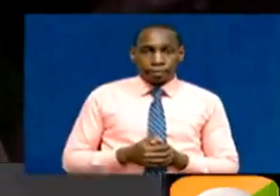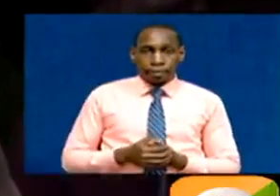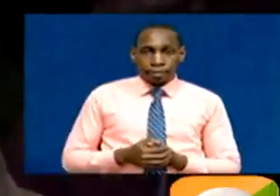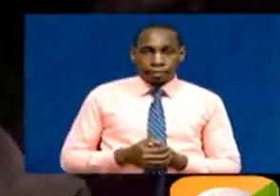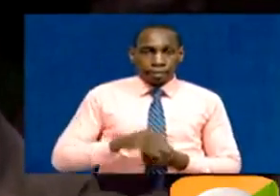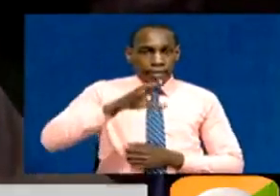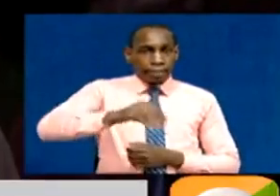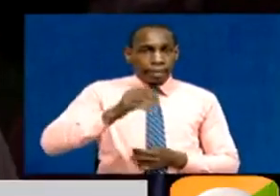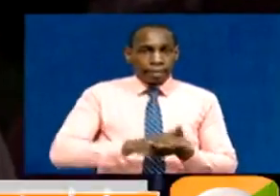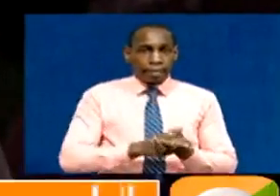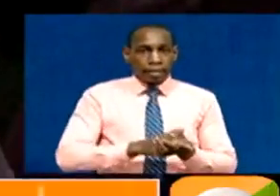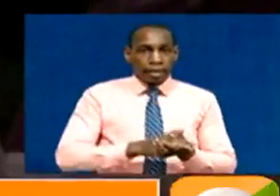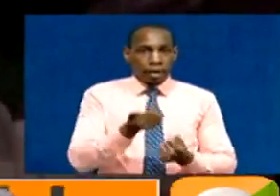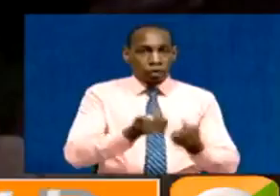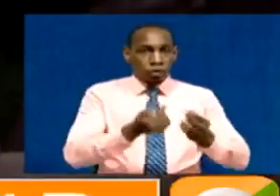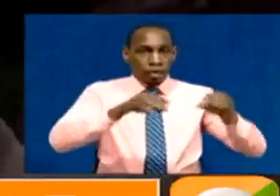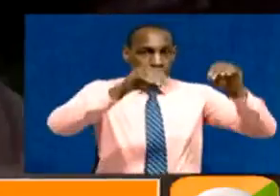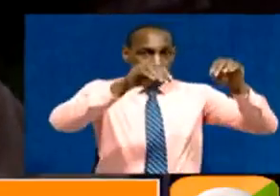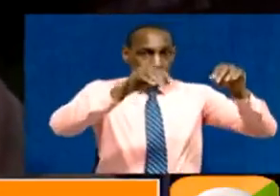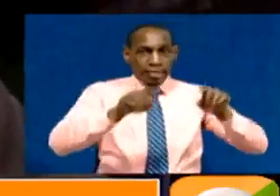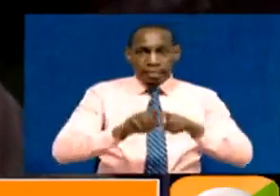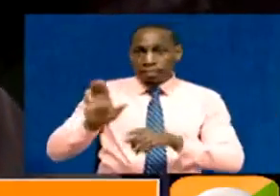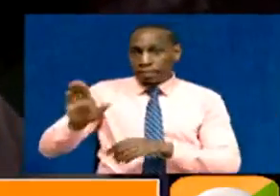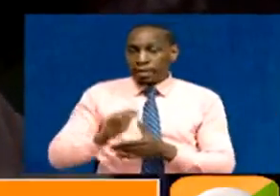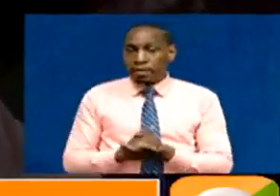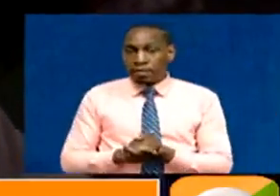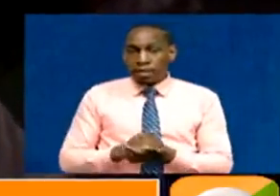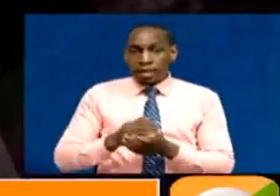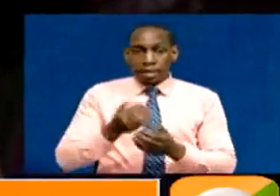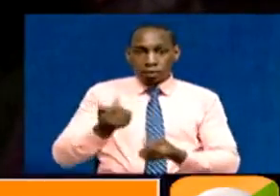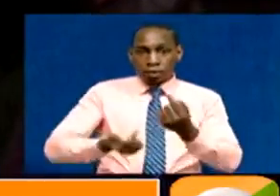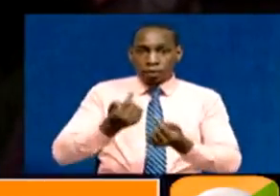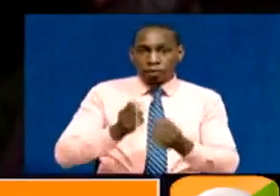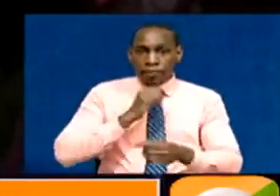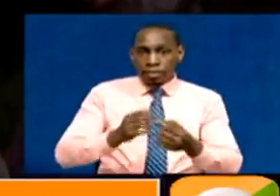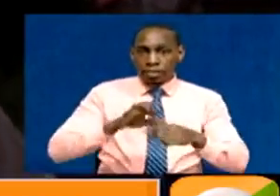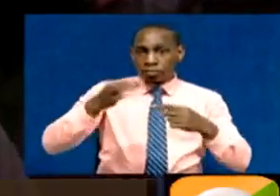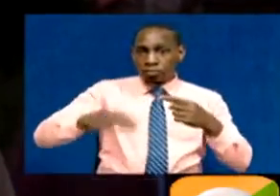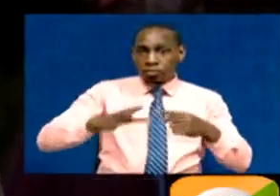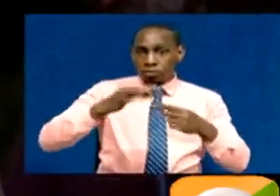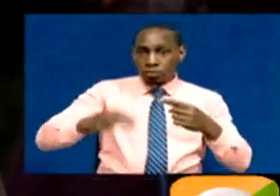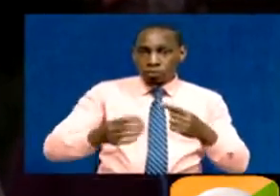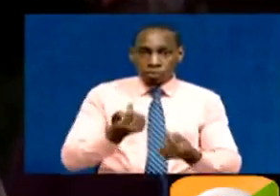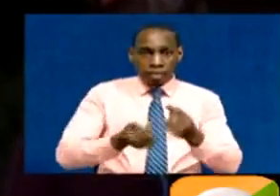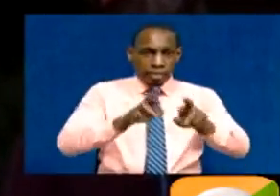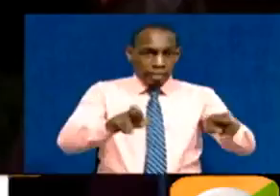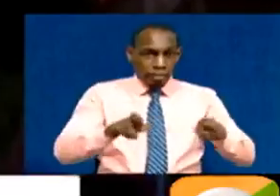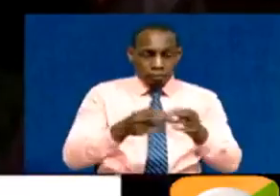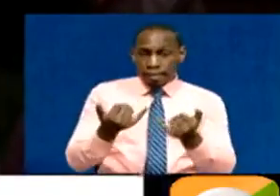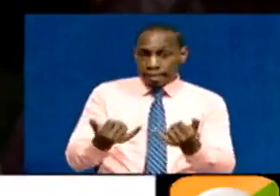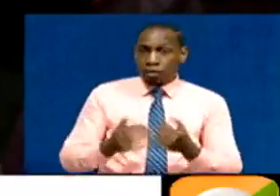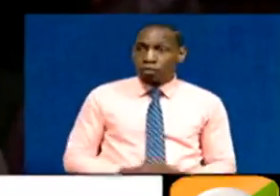unga ya kupika na yeye naye alikuwa ametengeneza mboka kwa jikoni.